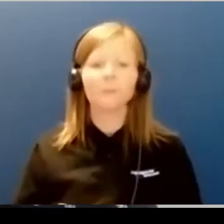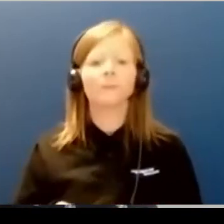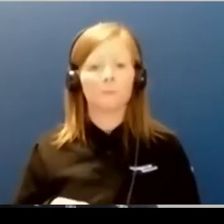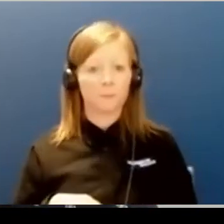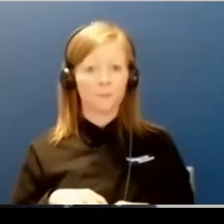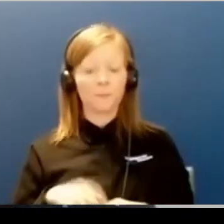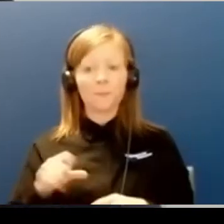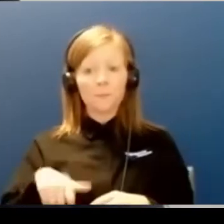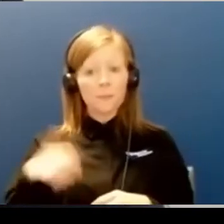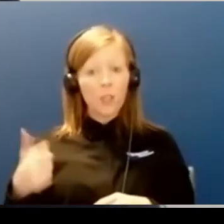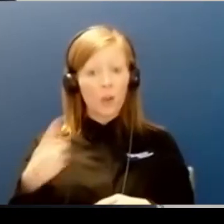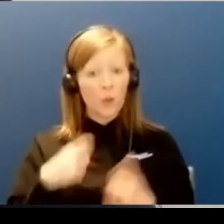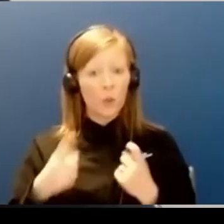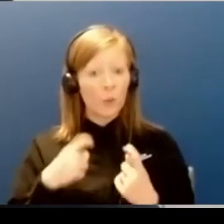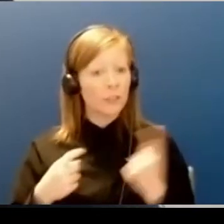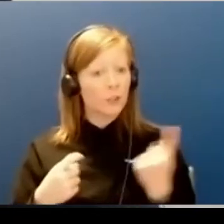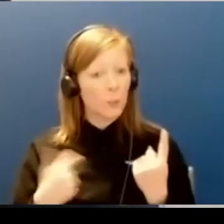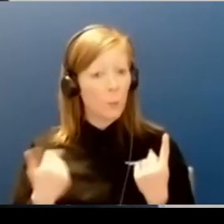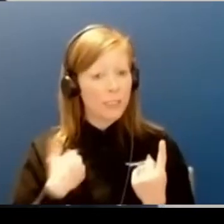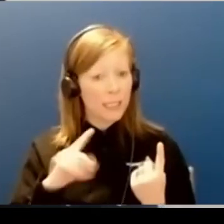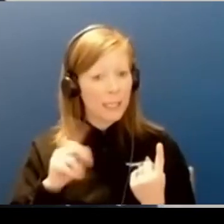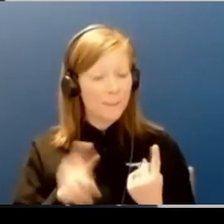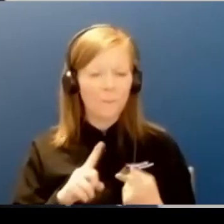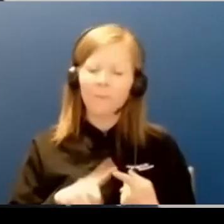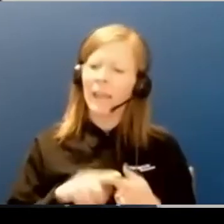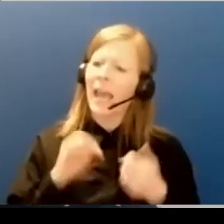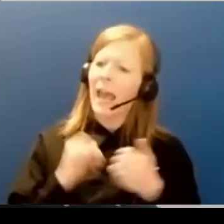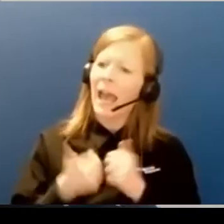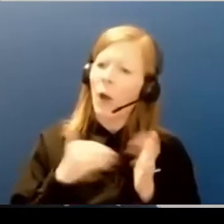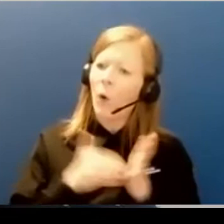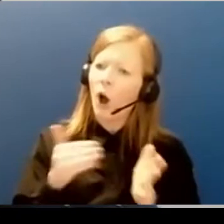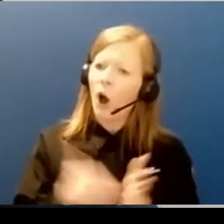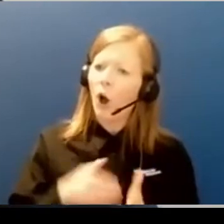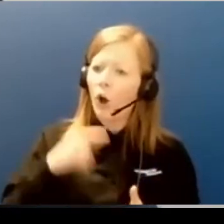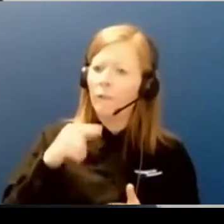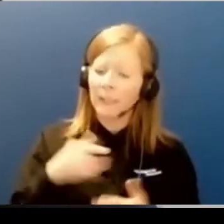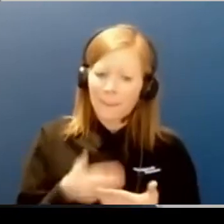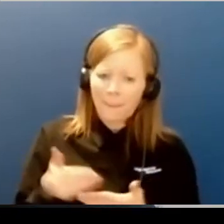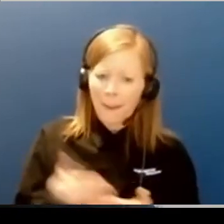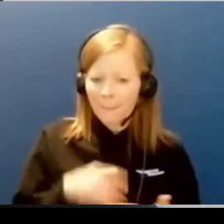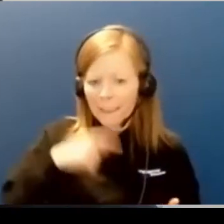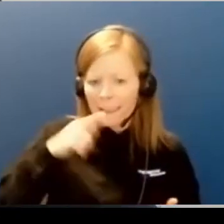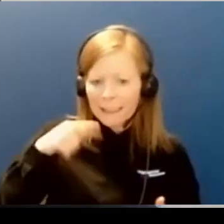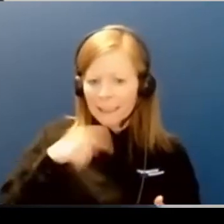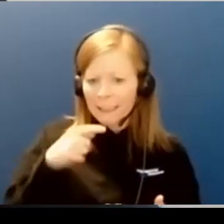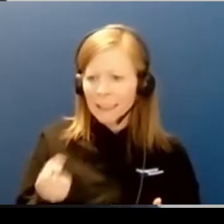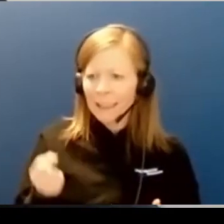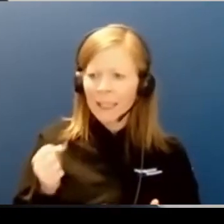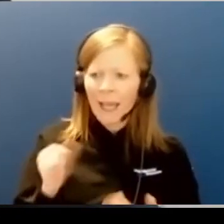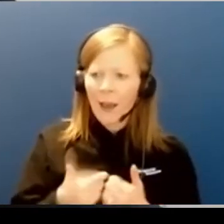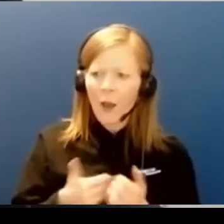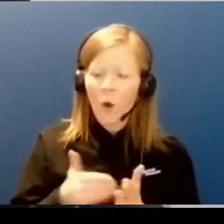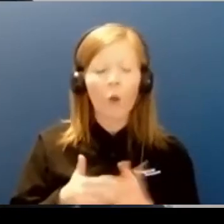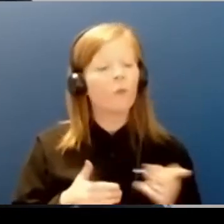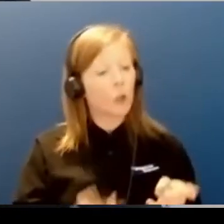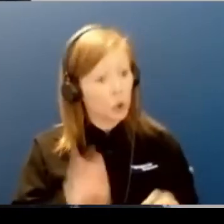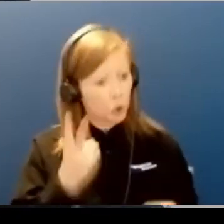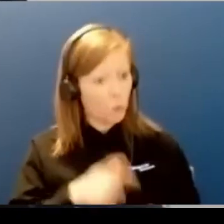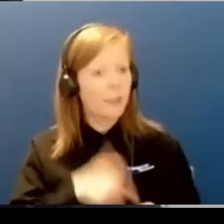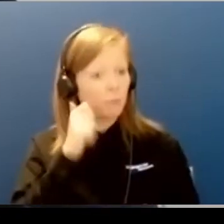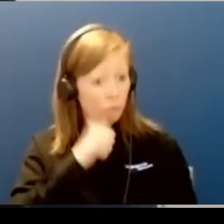The other question somebody had was, how often should you brush an infant's teeth? So we recommend brushing twice a day. So